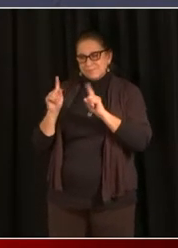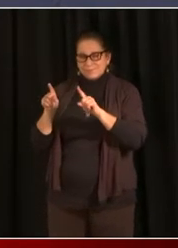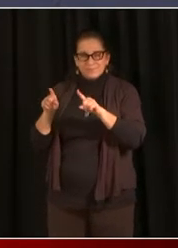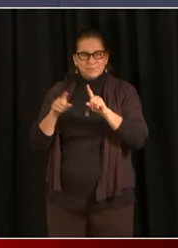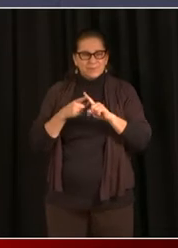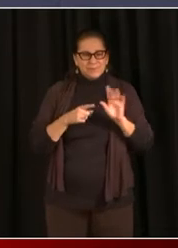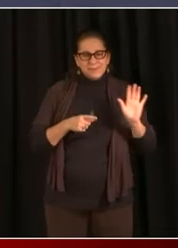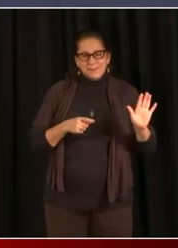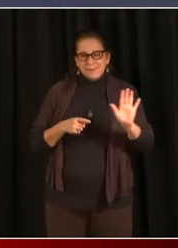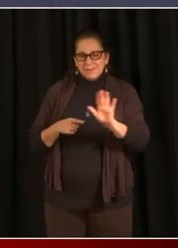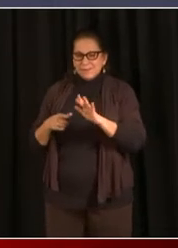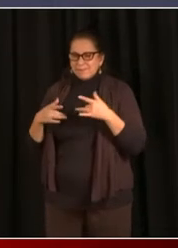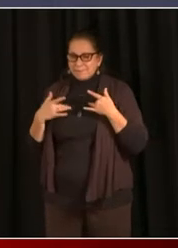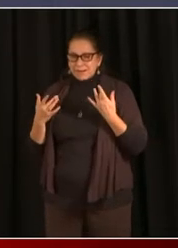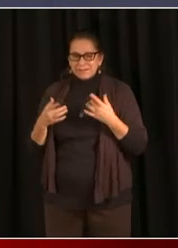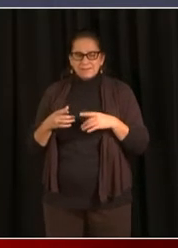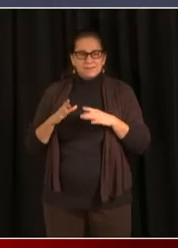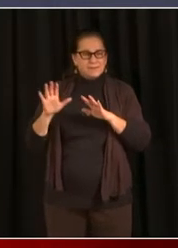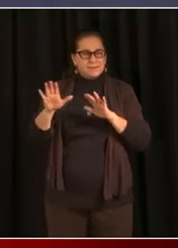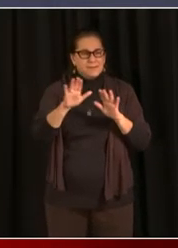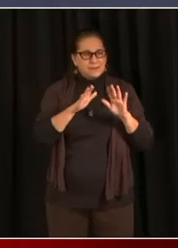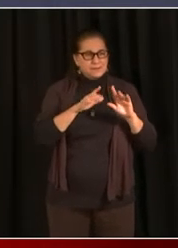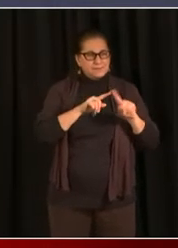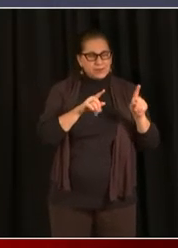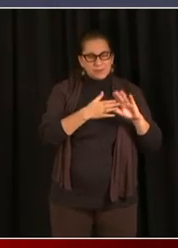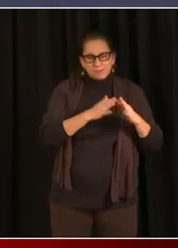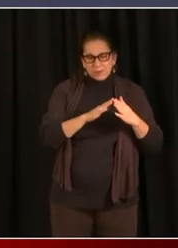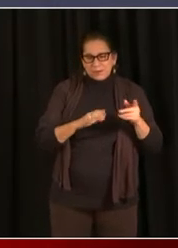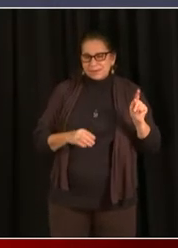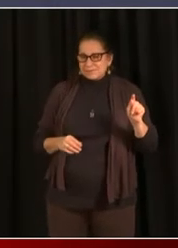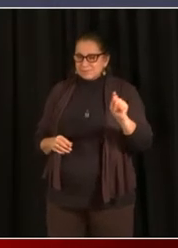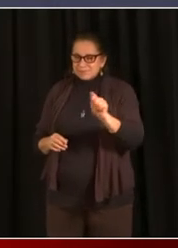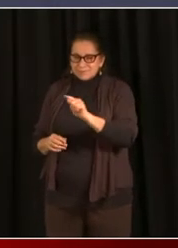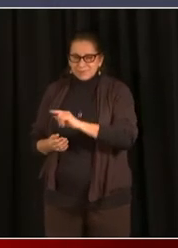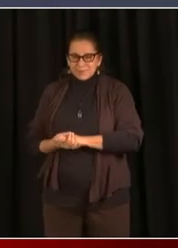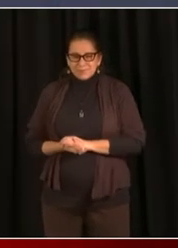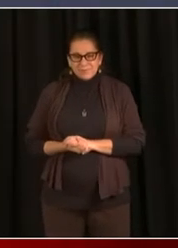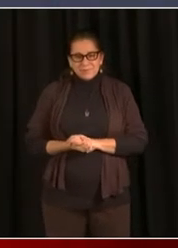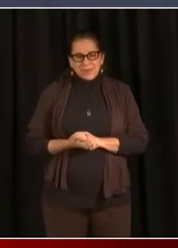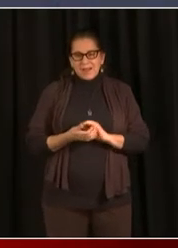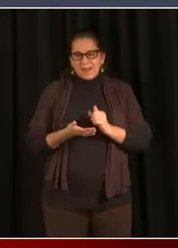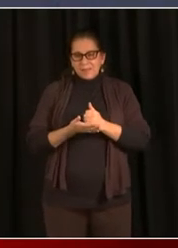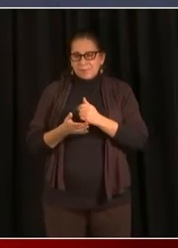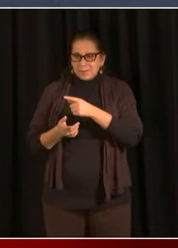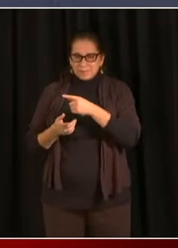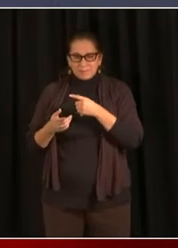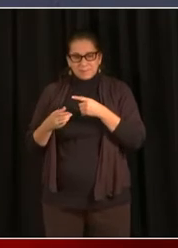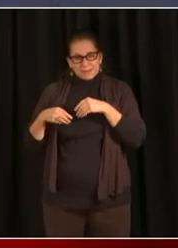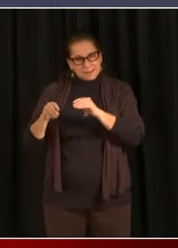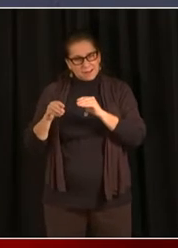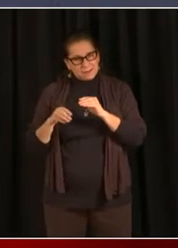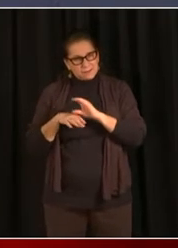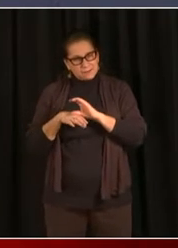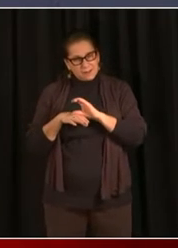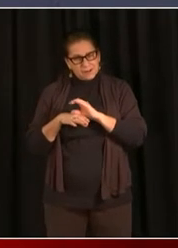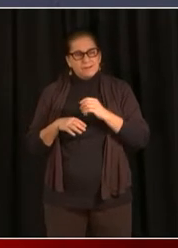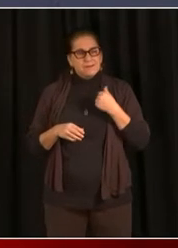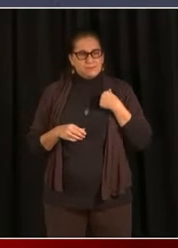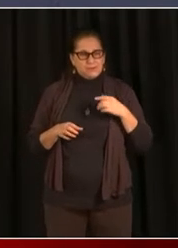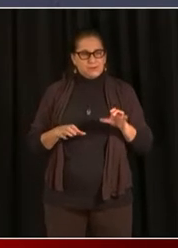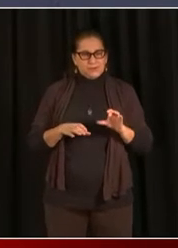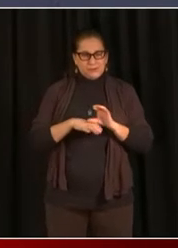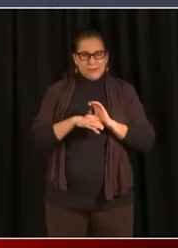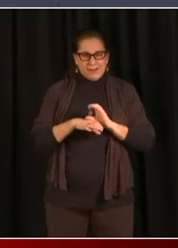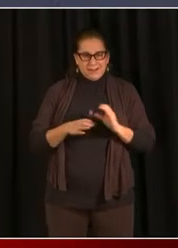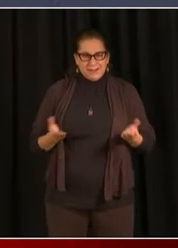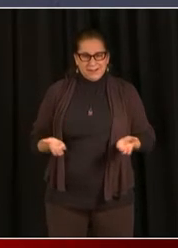become part of the community, and well, here we are making chocolates again, and